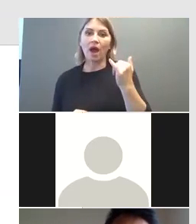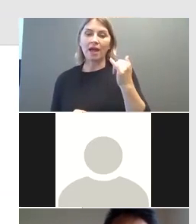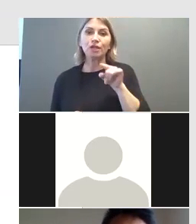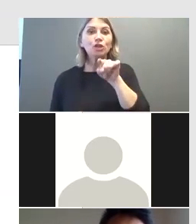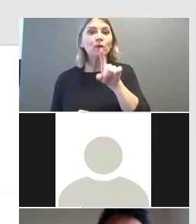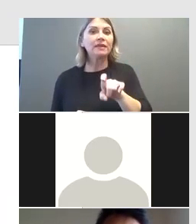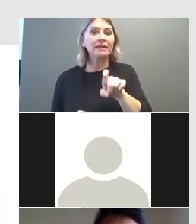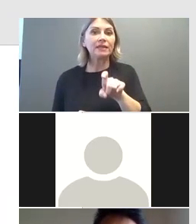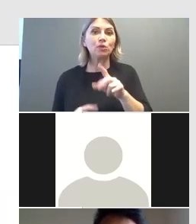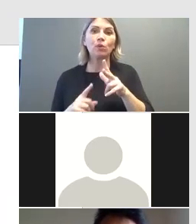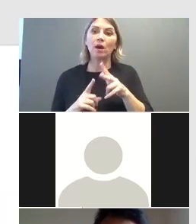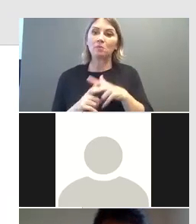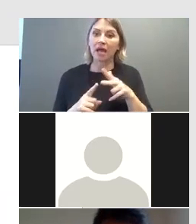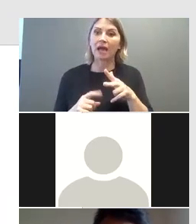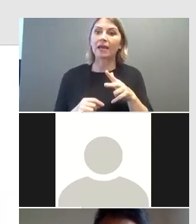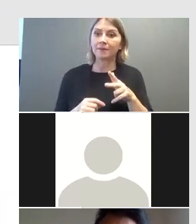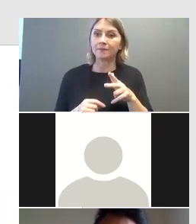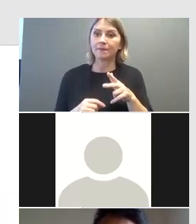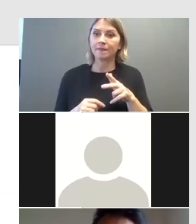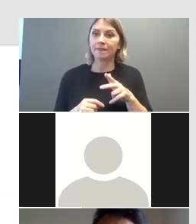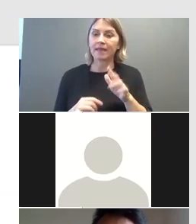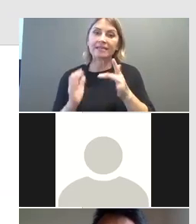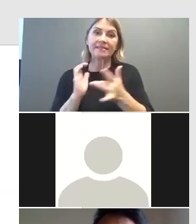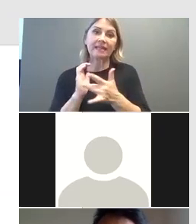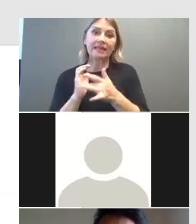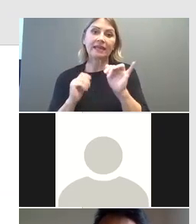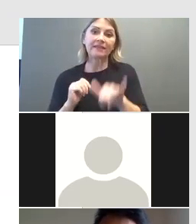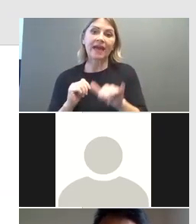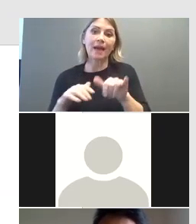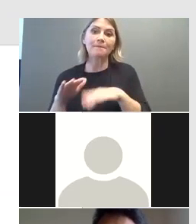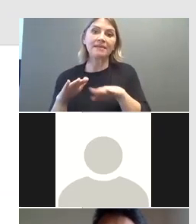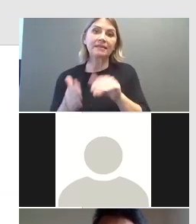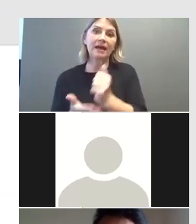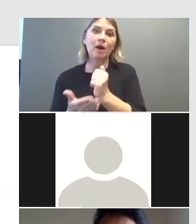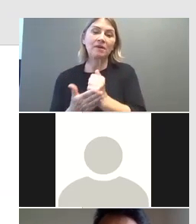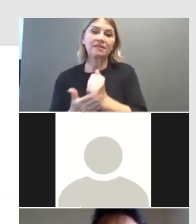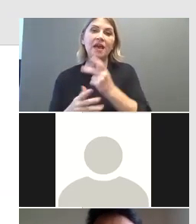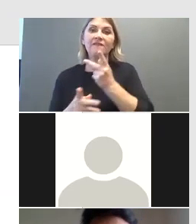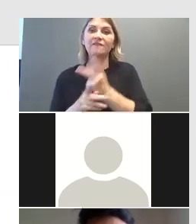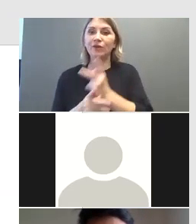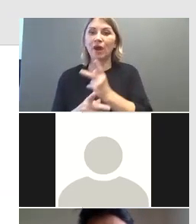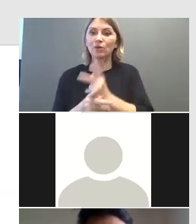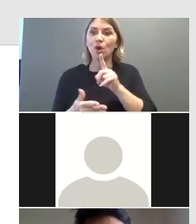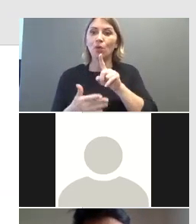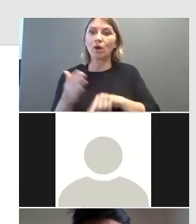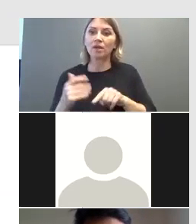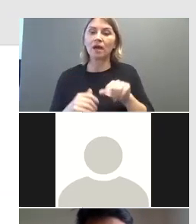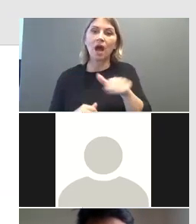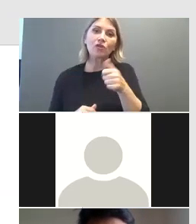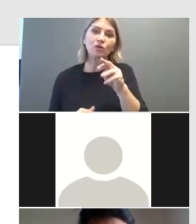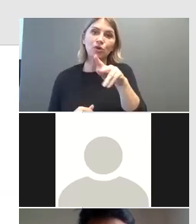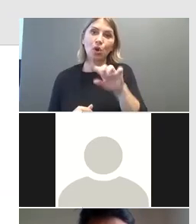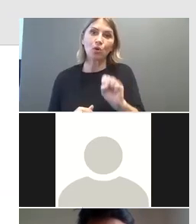need to apply a technique that would basically help us figure out what are the nodes in a